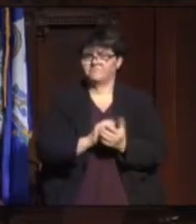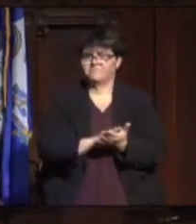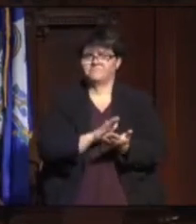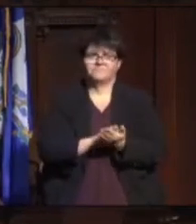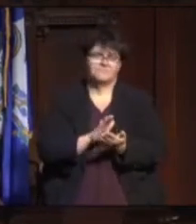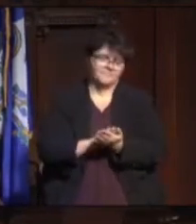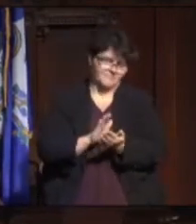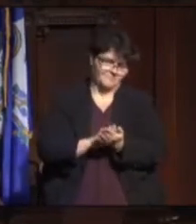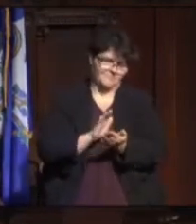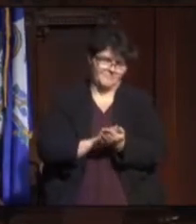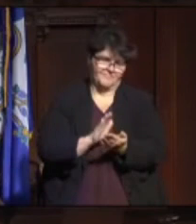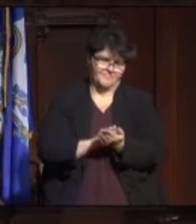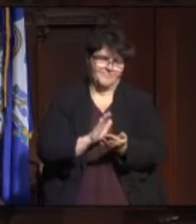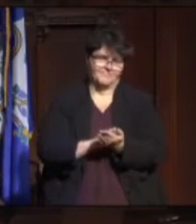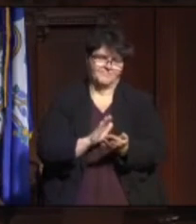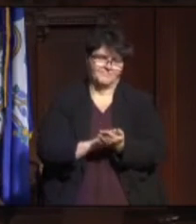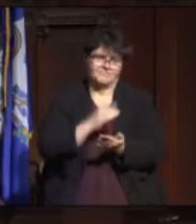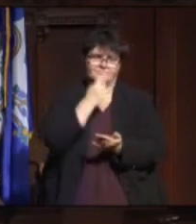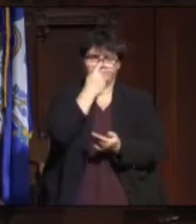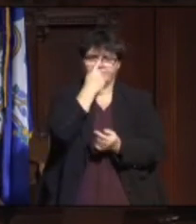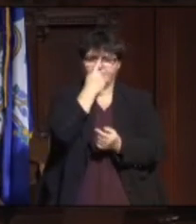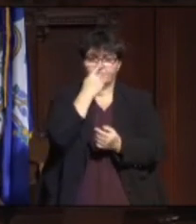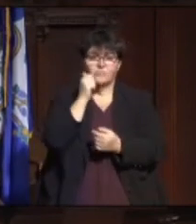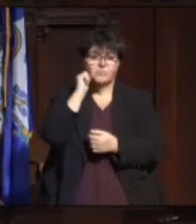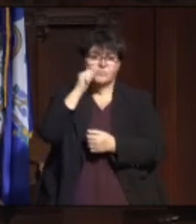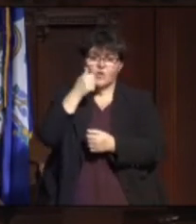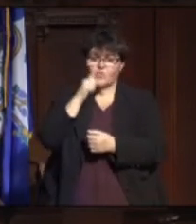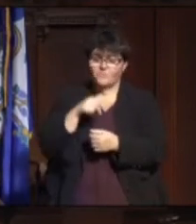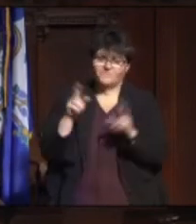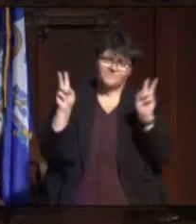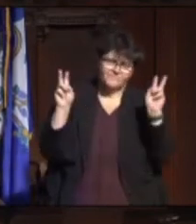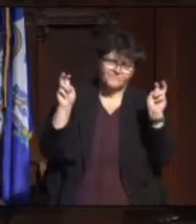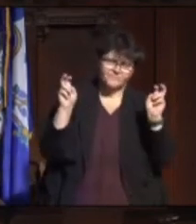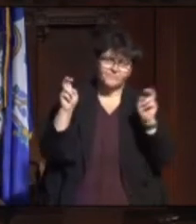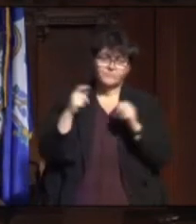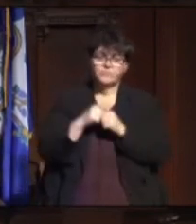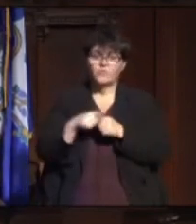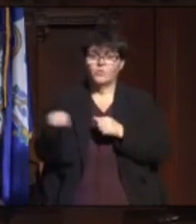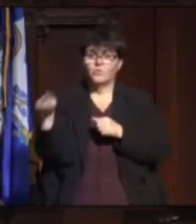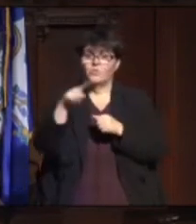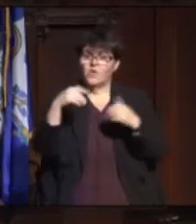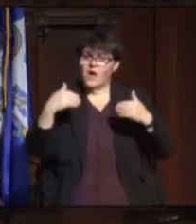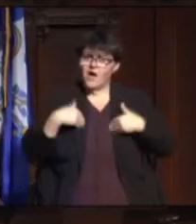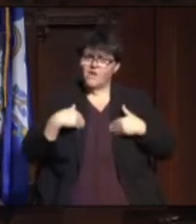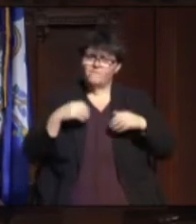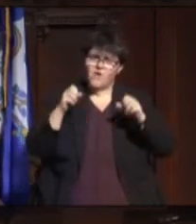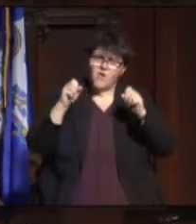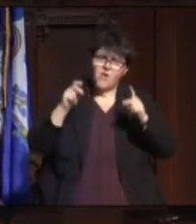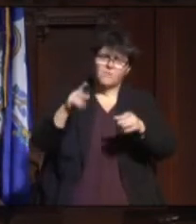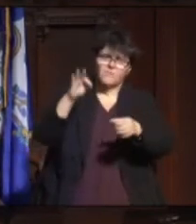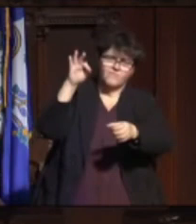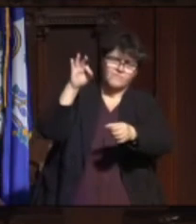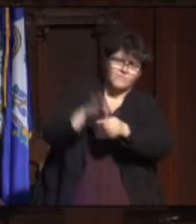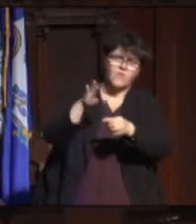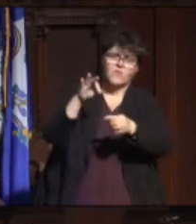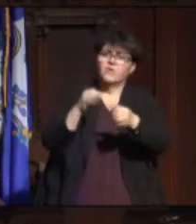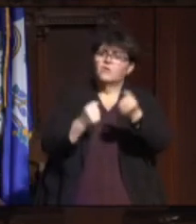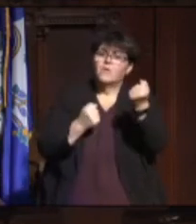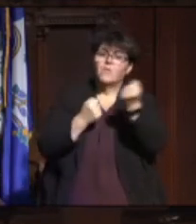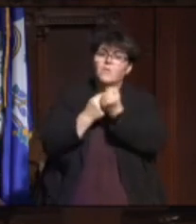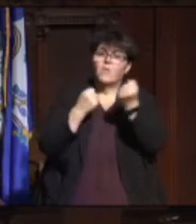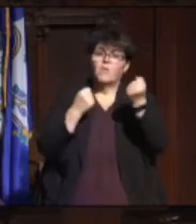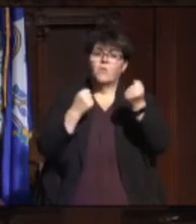And tomorrow, you're going to have a chance to vote to provide students another important reason to get back to school.